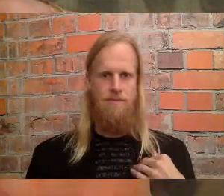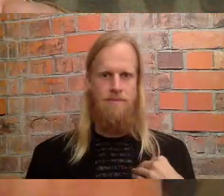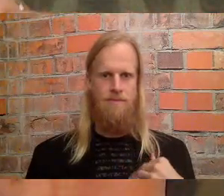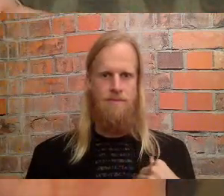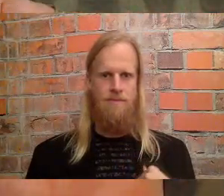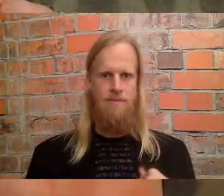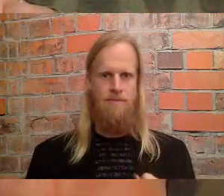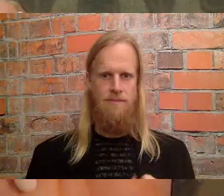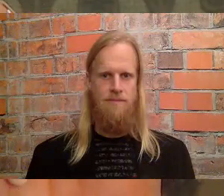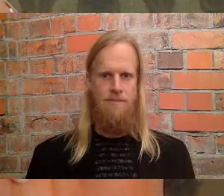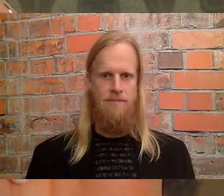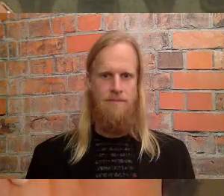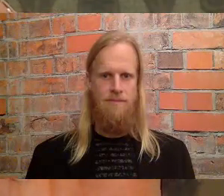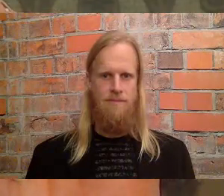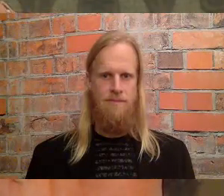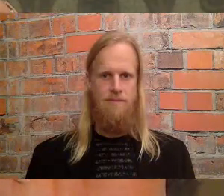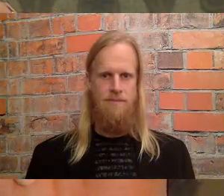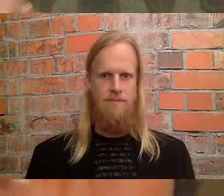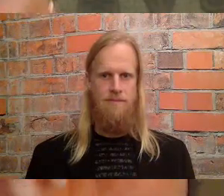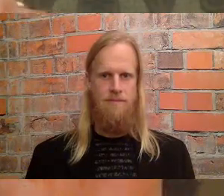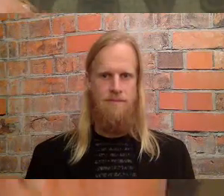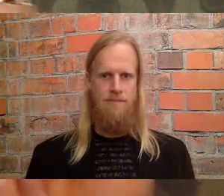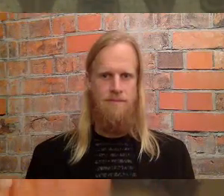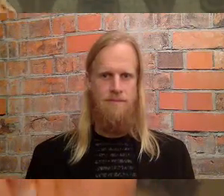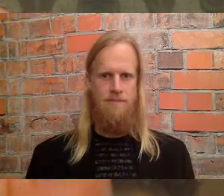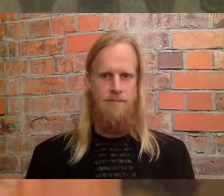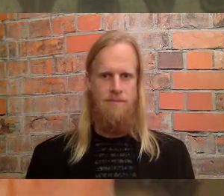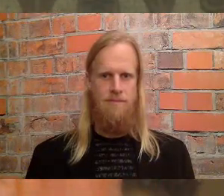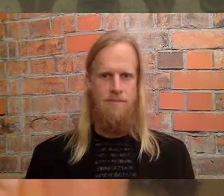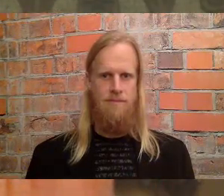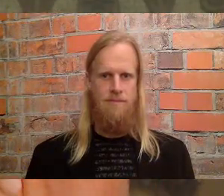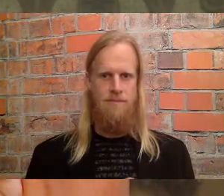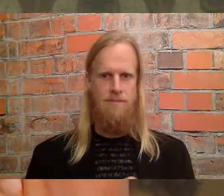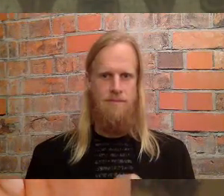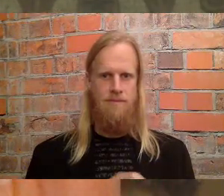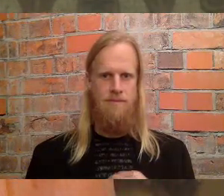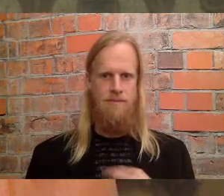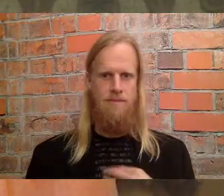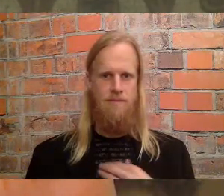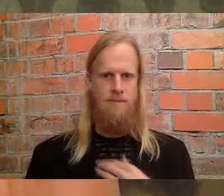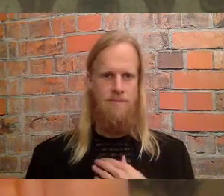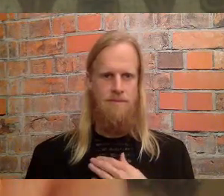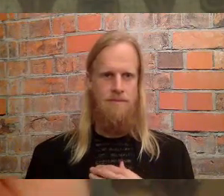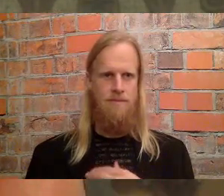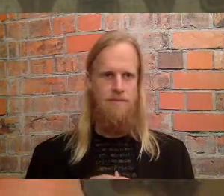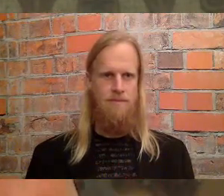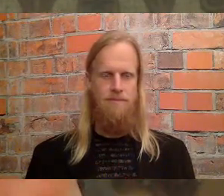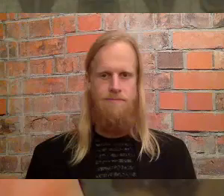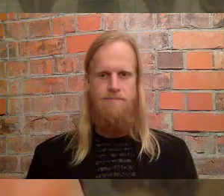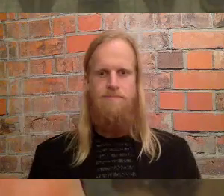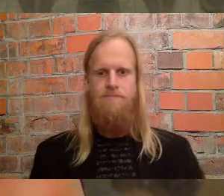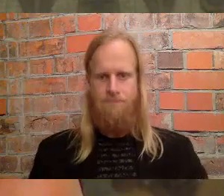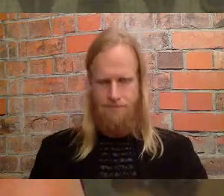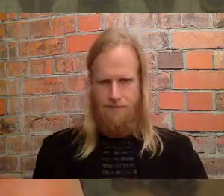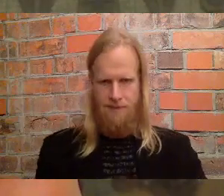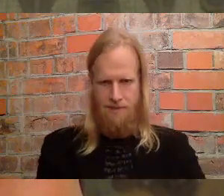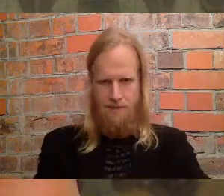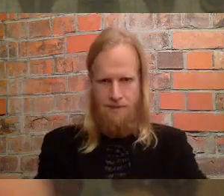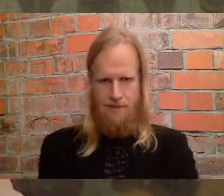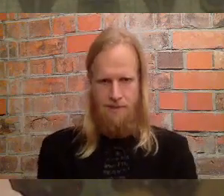Nature, my crystals, solitude in nature, spending more quiet time with myself without being